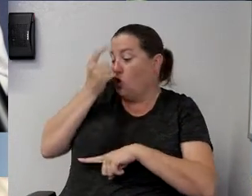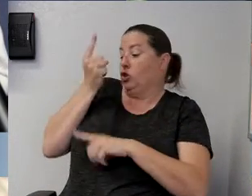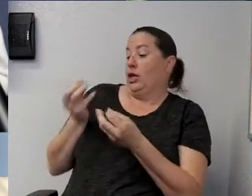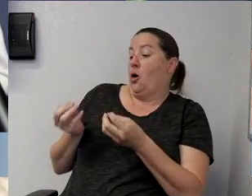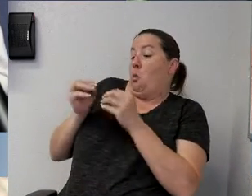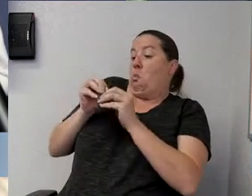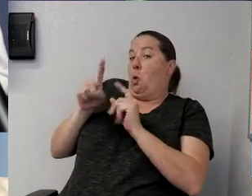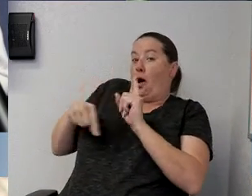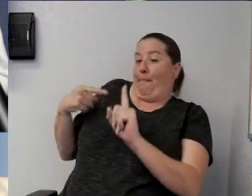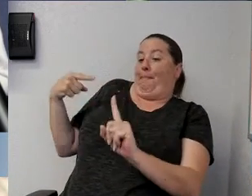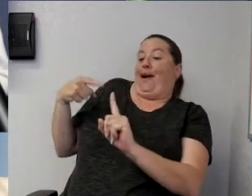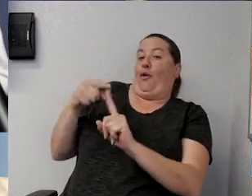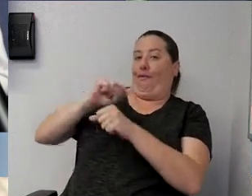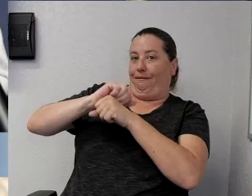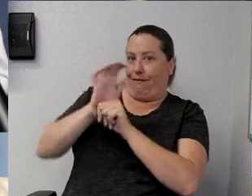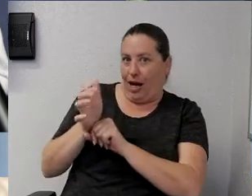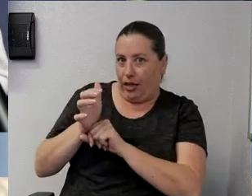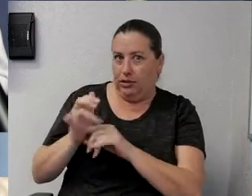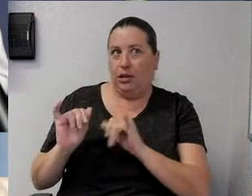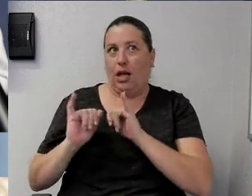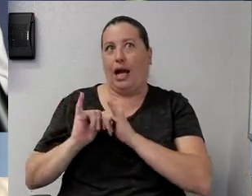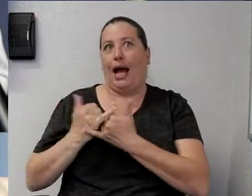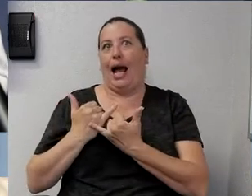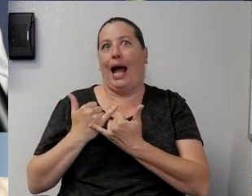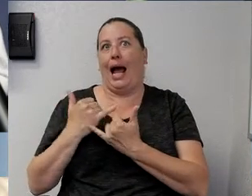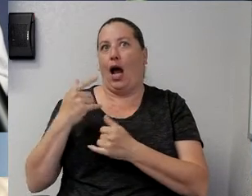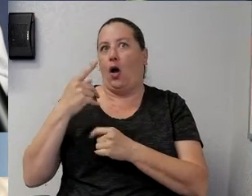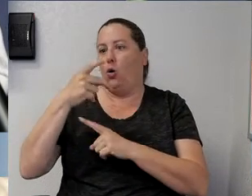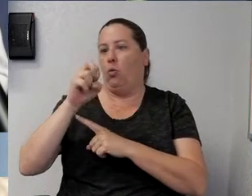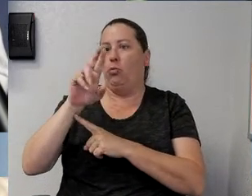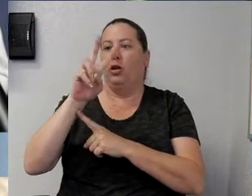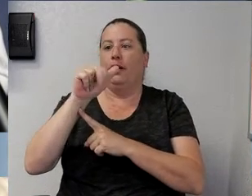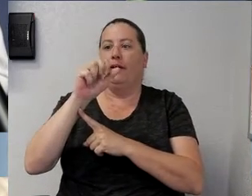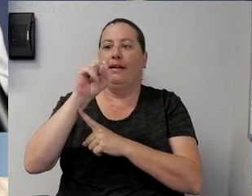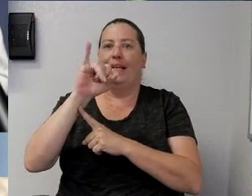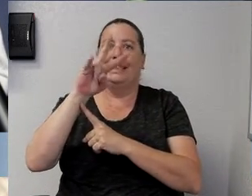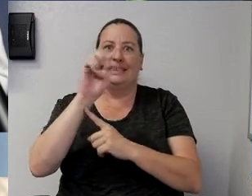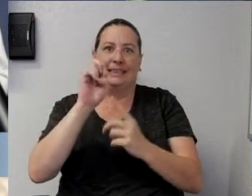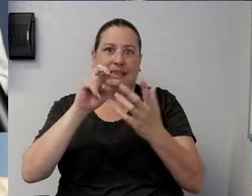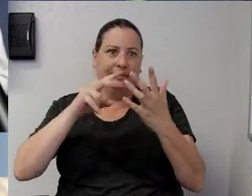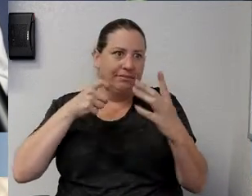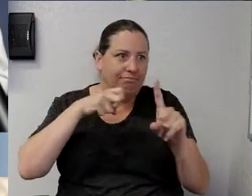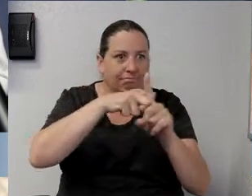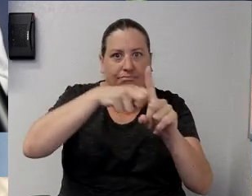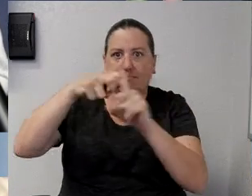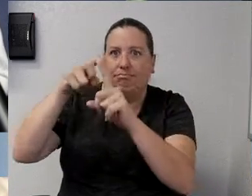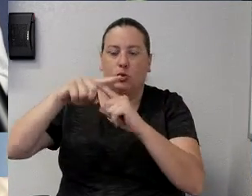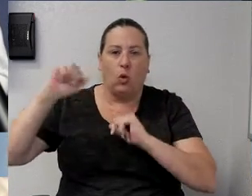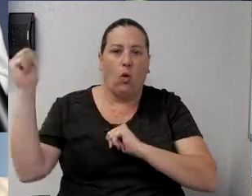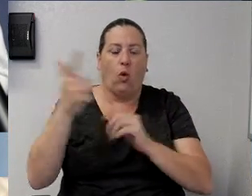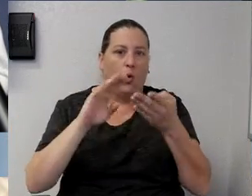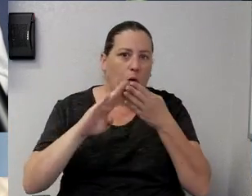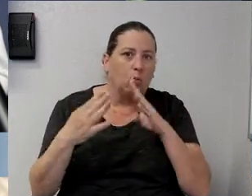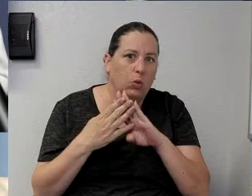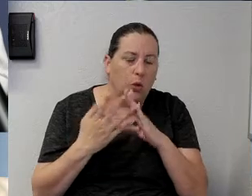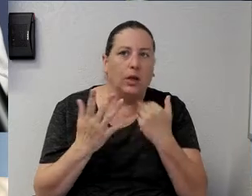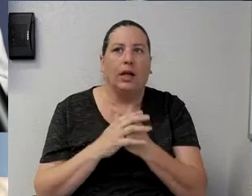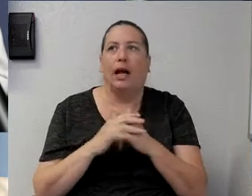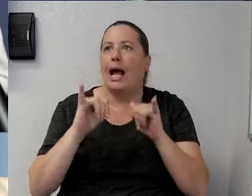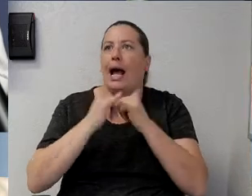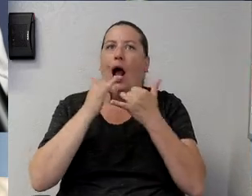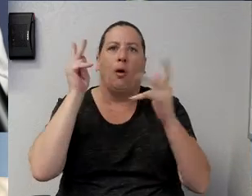virus. How pervasive is it throughout the community? How did